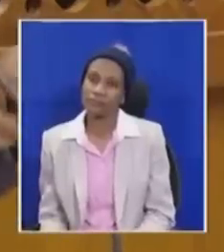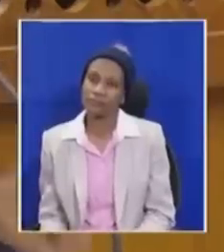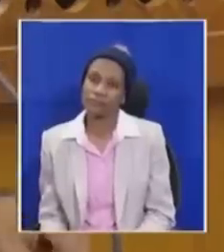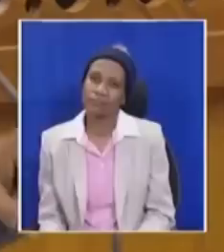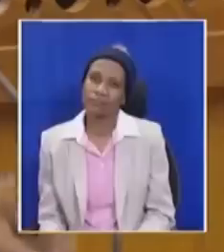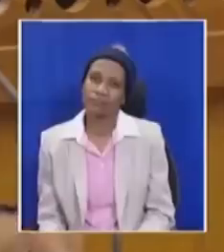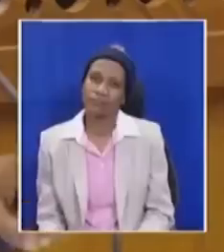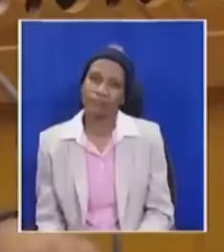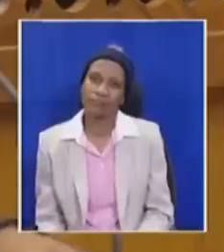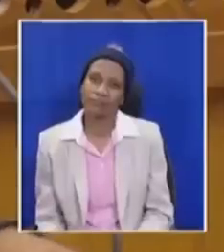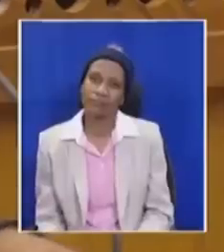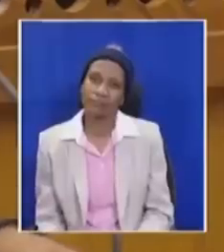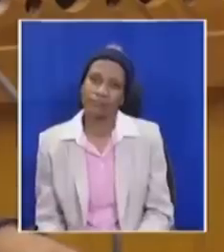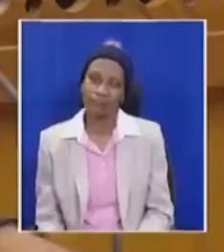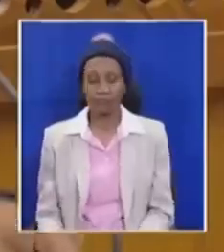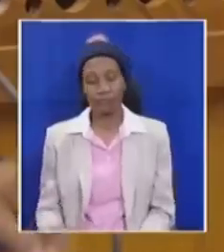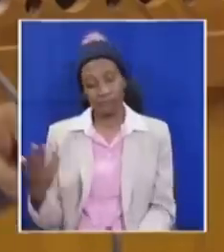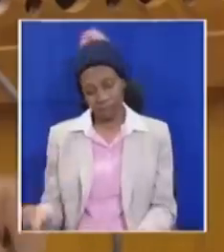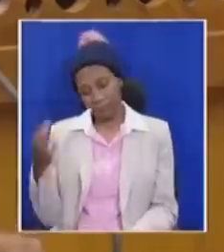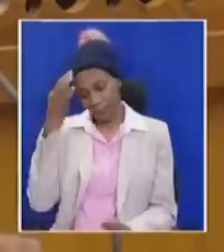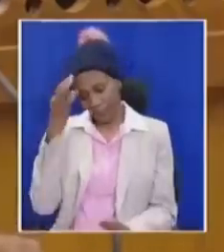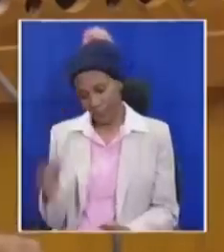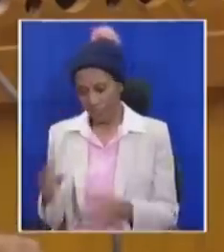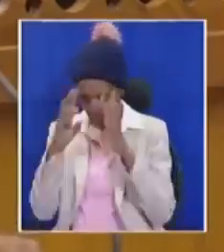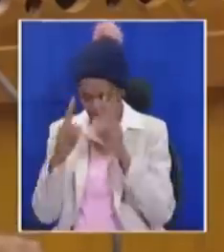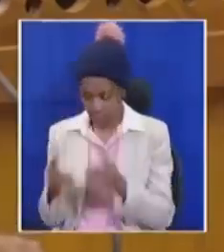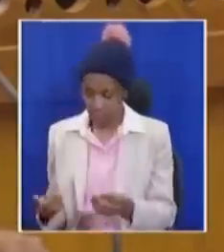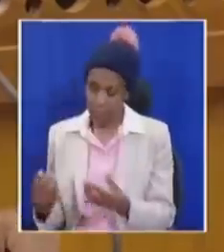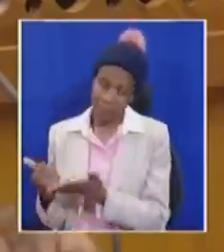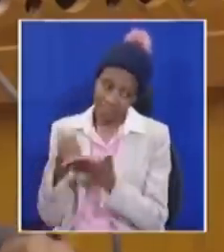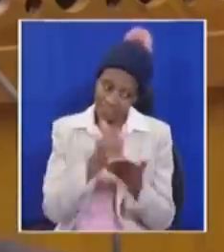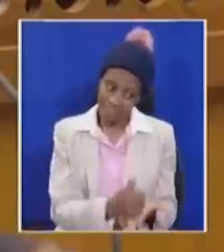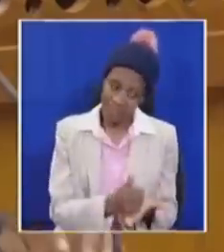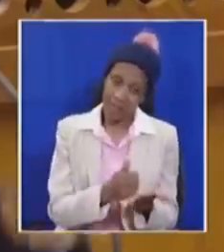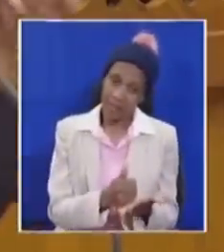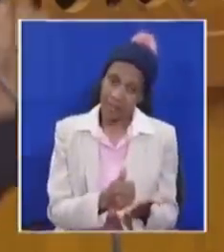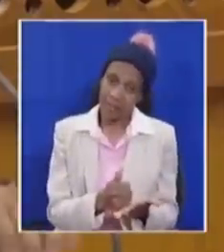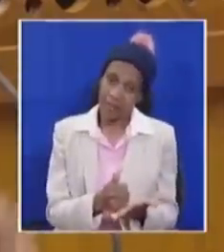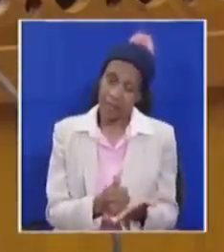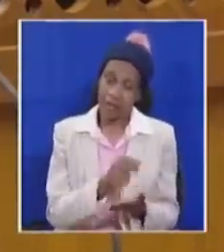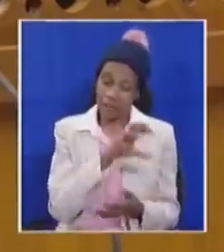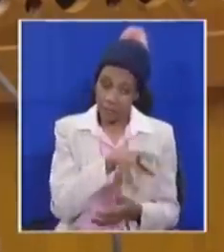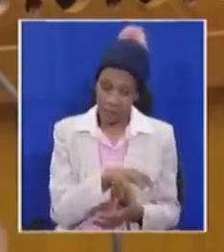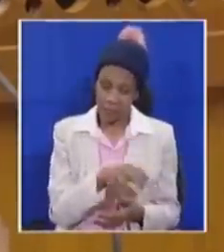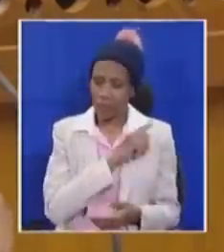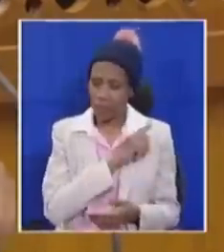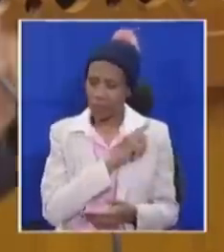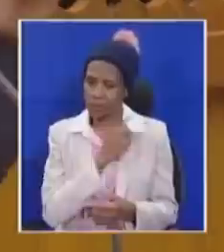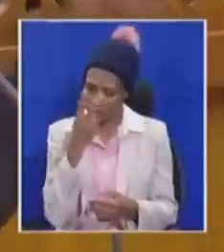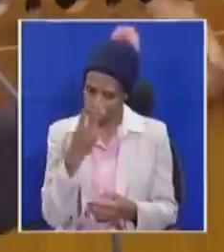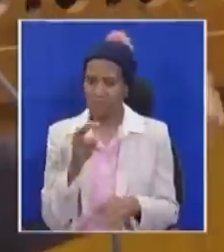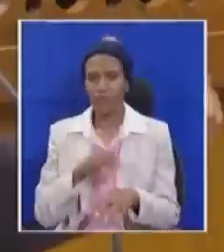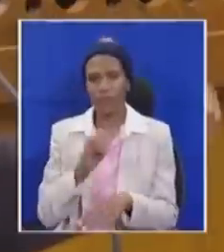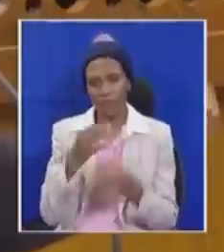by the material condition on the ground. Remember, firstly, that government took a decision